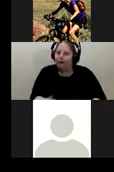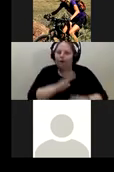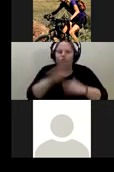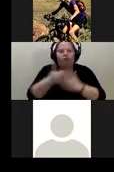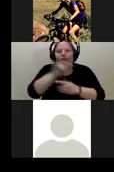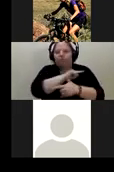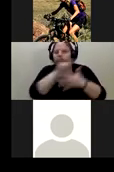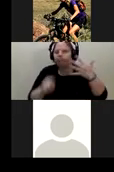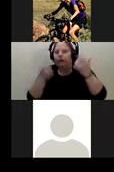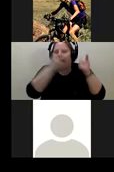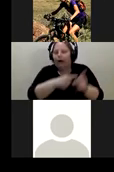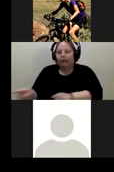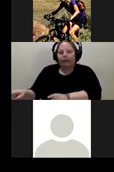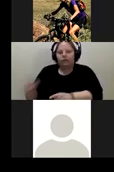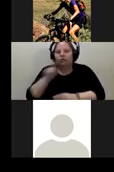happen